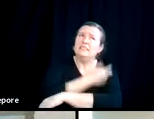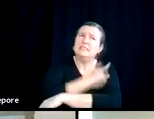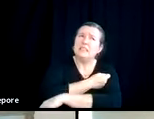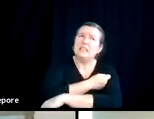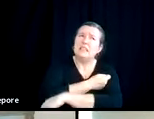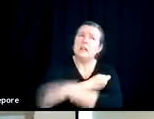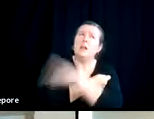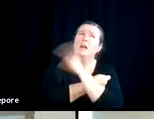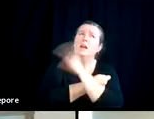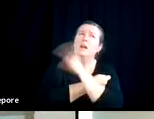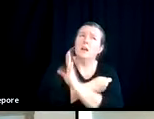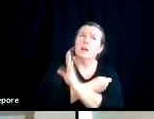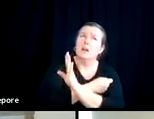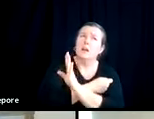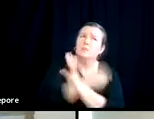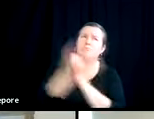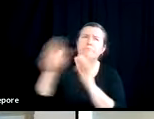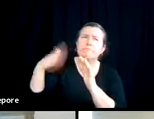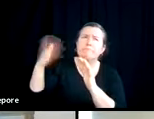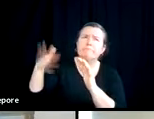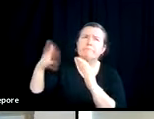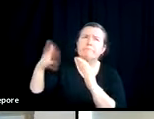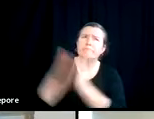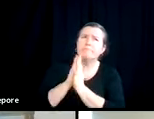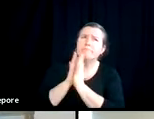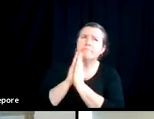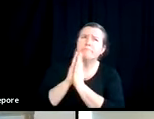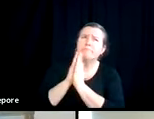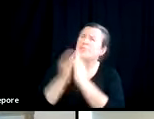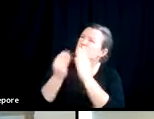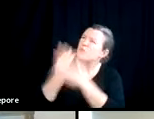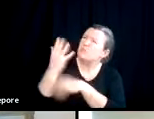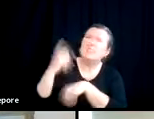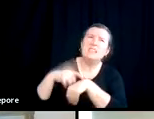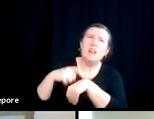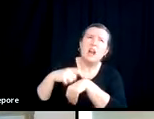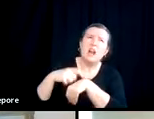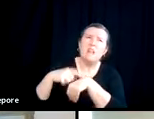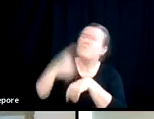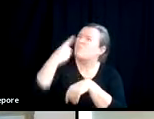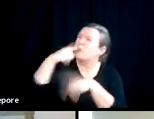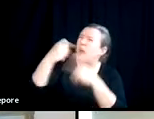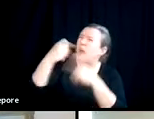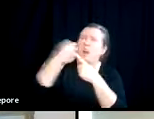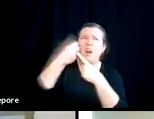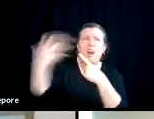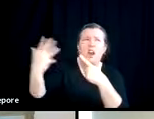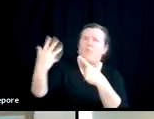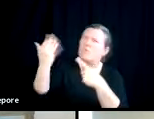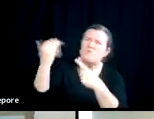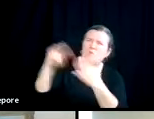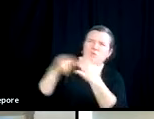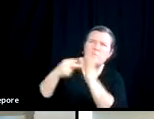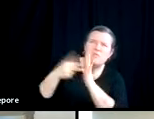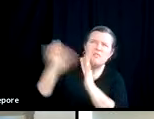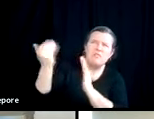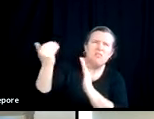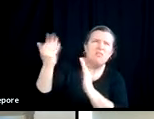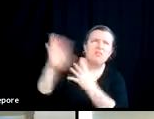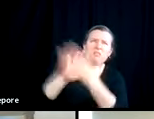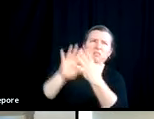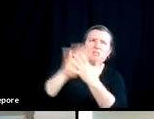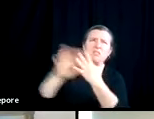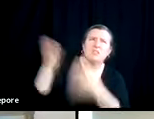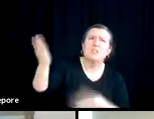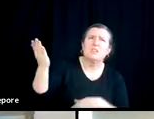point in the spring. I was hoping you can elaborate on that. Do you expect what kinds of